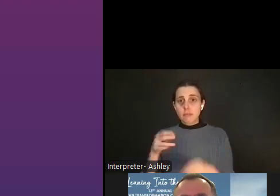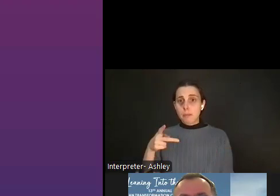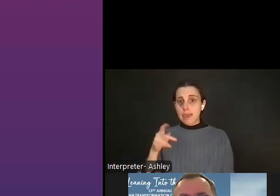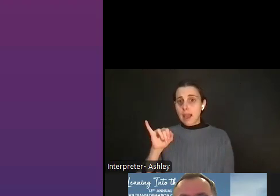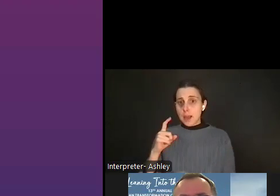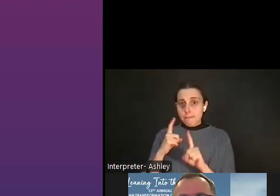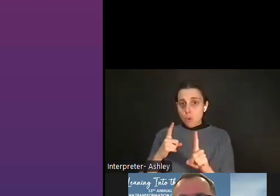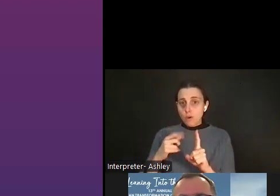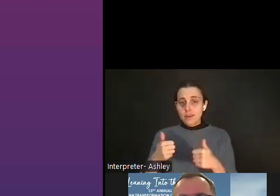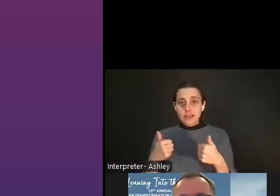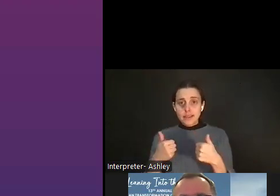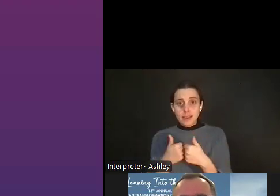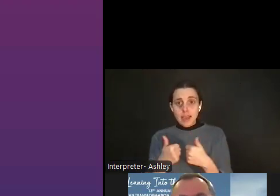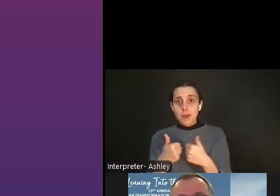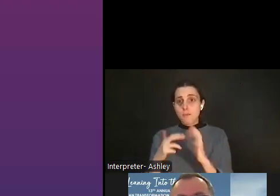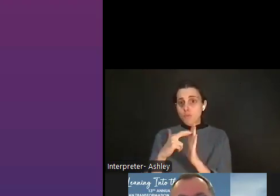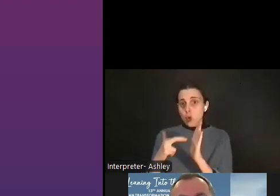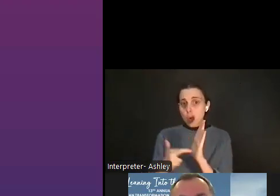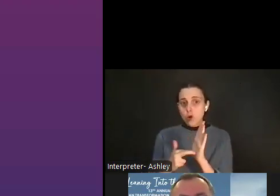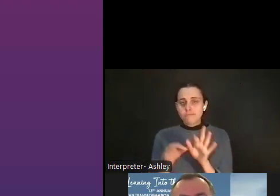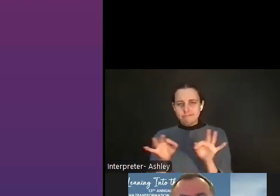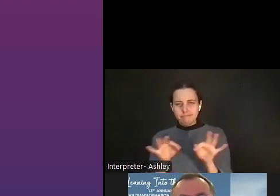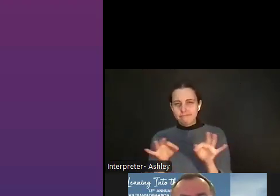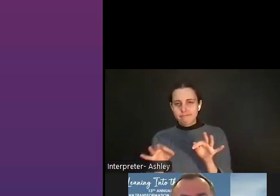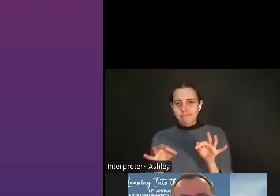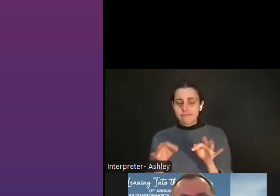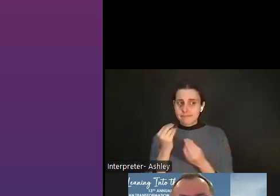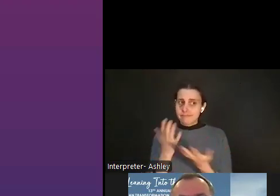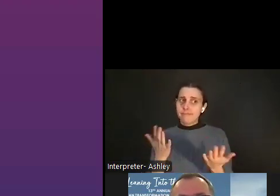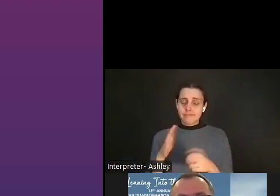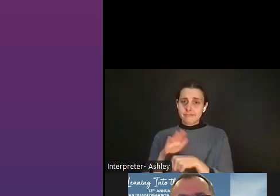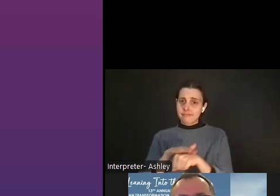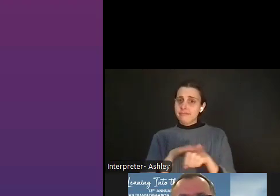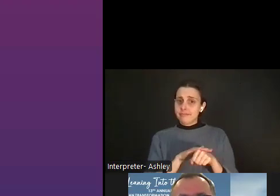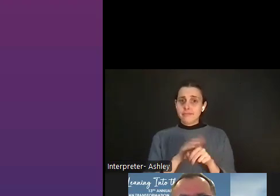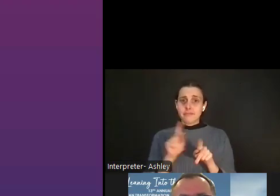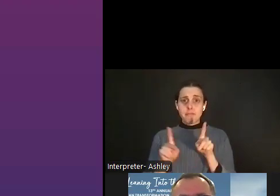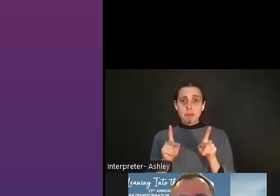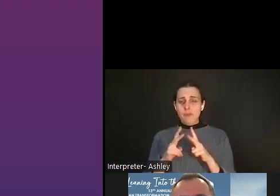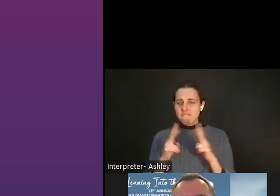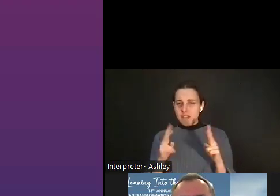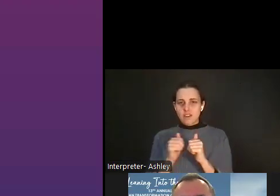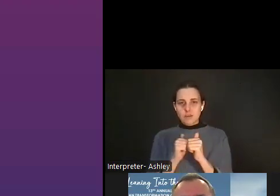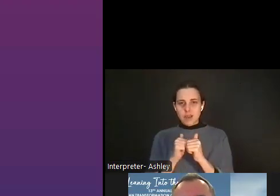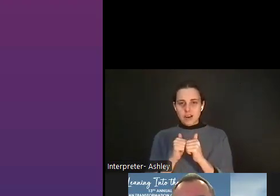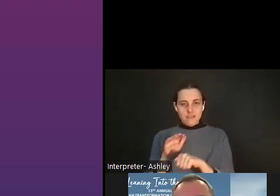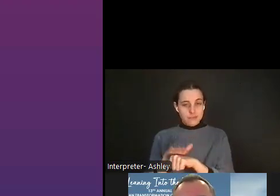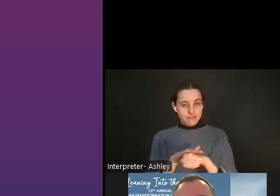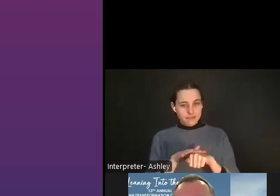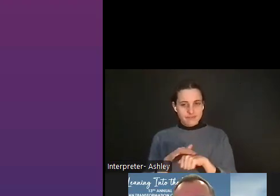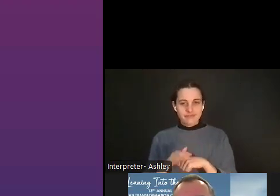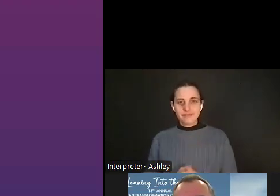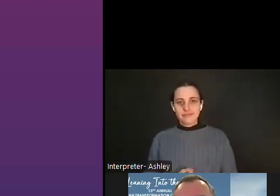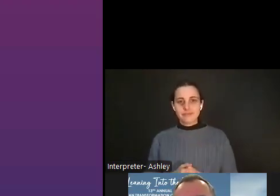it's got the rules if you want to implement that game. Be careful, people are very, very competitive. PI type definition is also given in